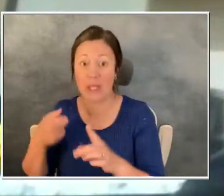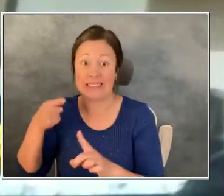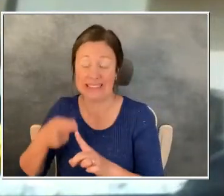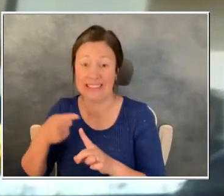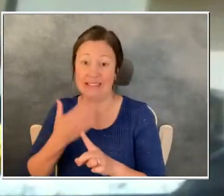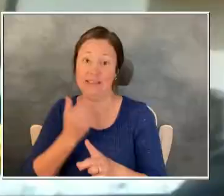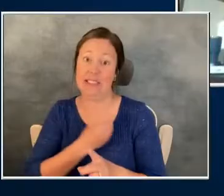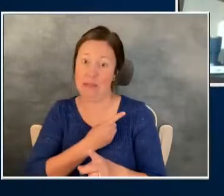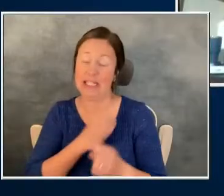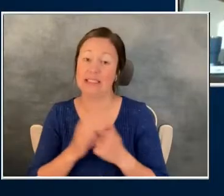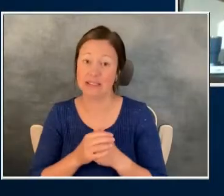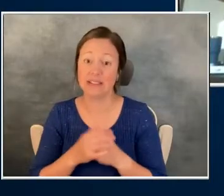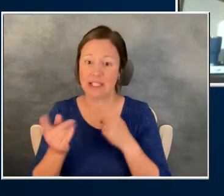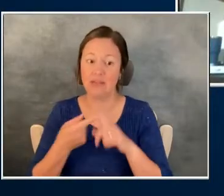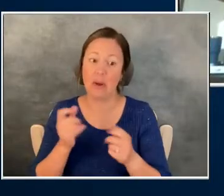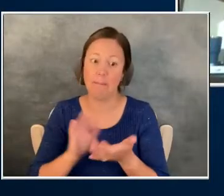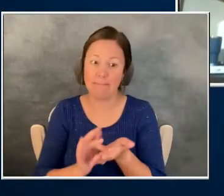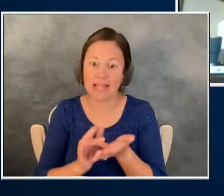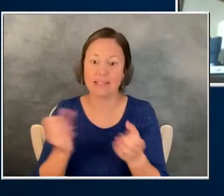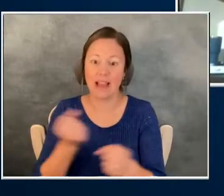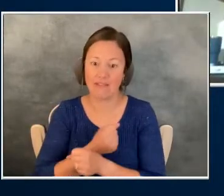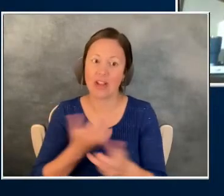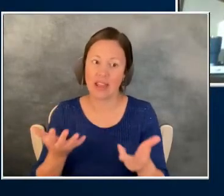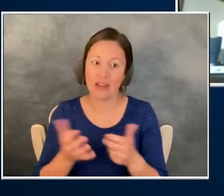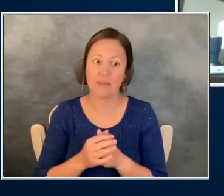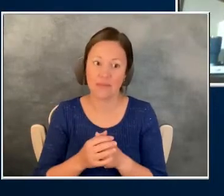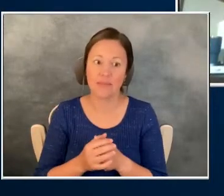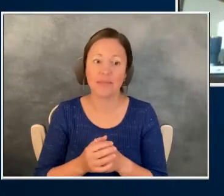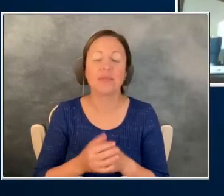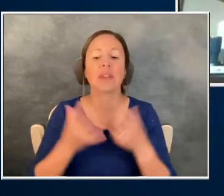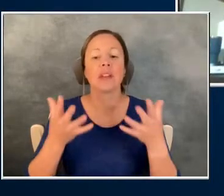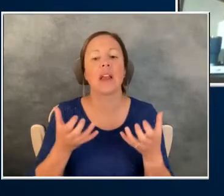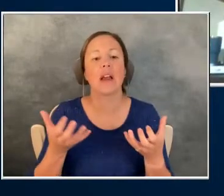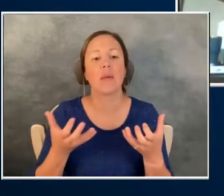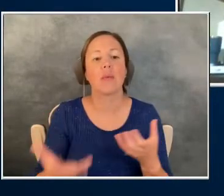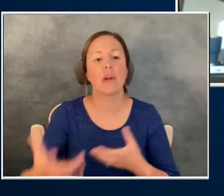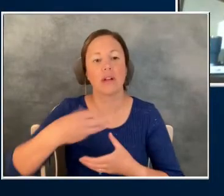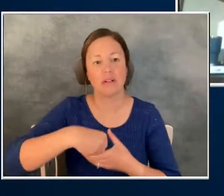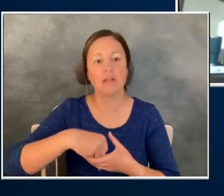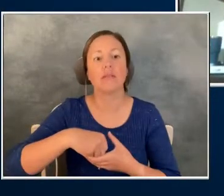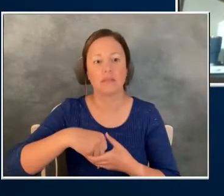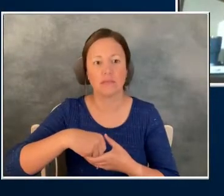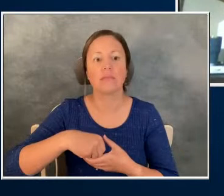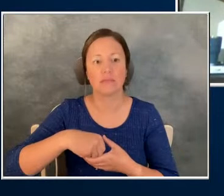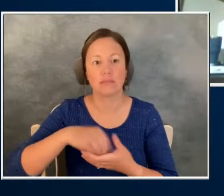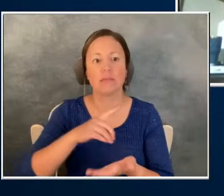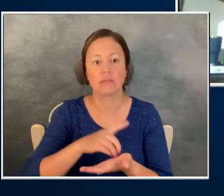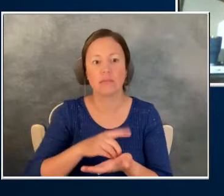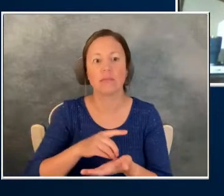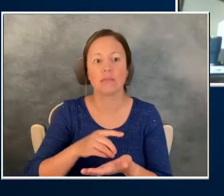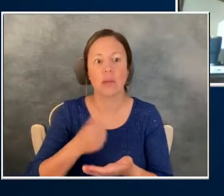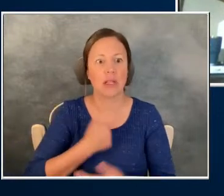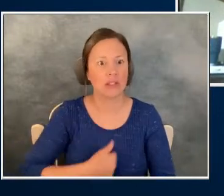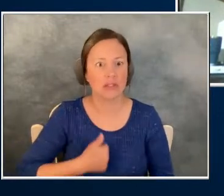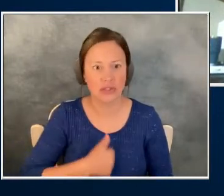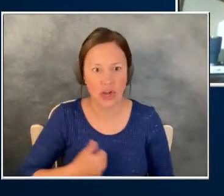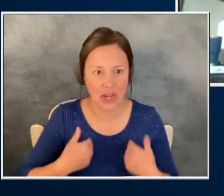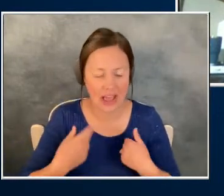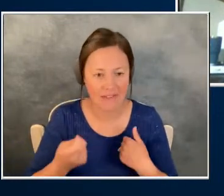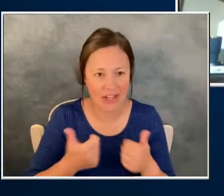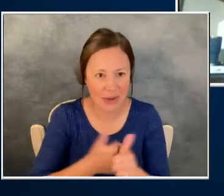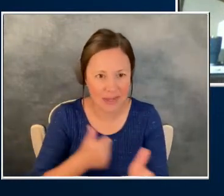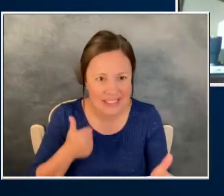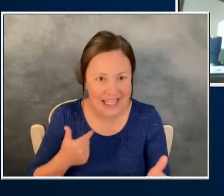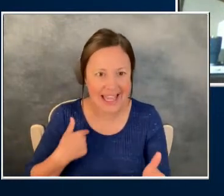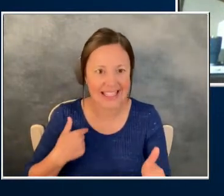induced control. diabetes. Yeah. Yeah. I want to have bring Dr. Johnson. Sure. Sorry, we have a delay, so we keep stepping